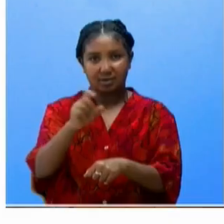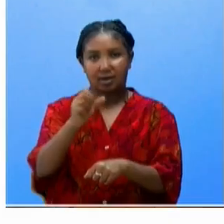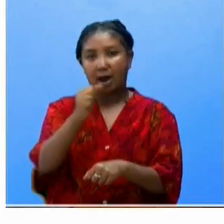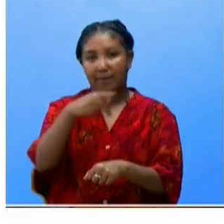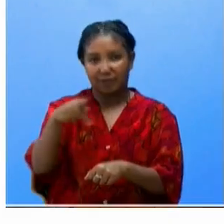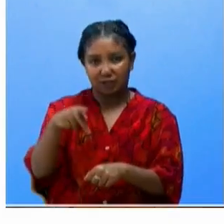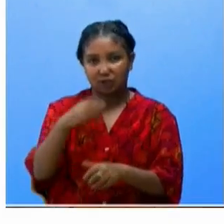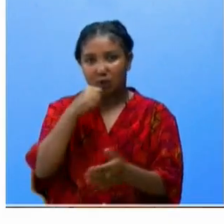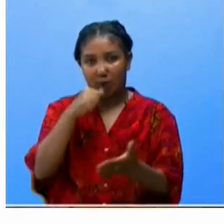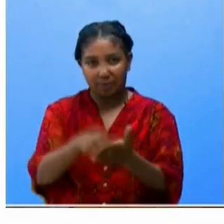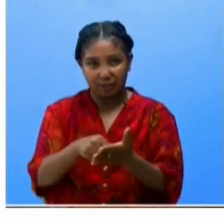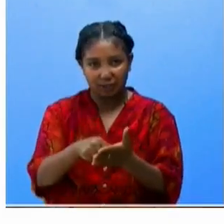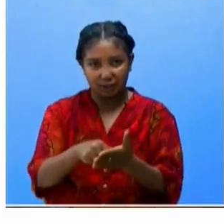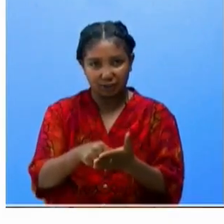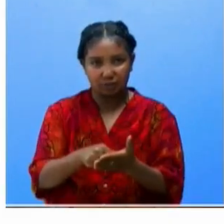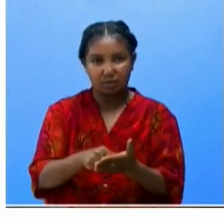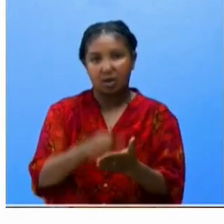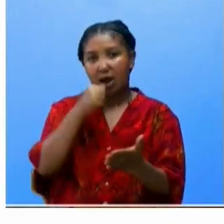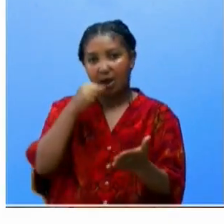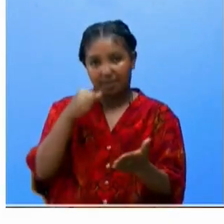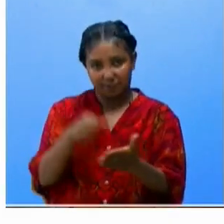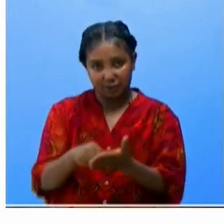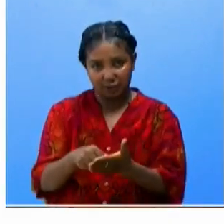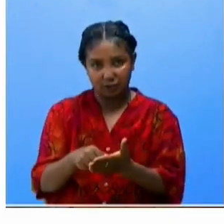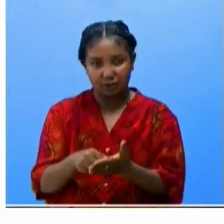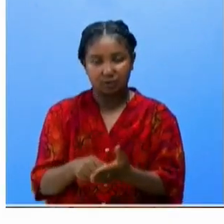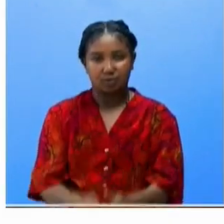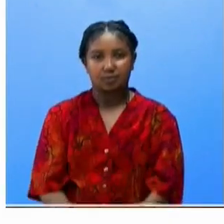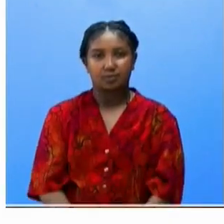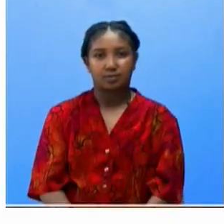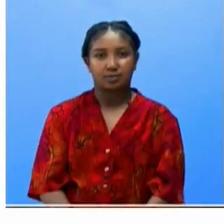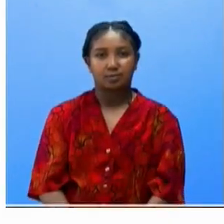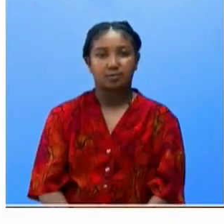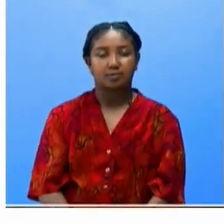application. The application.